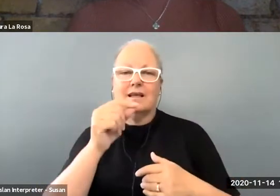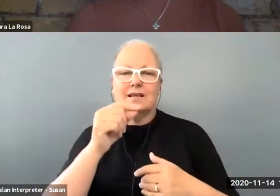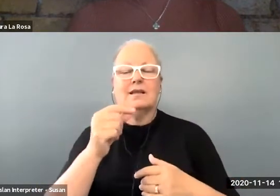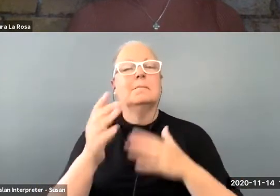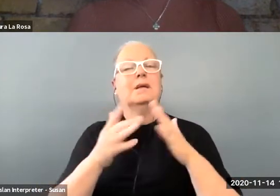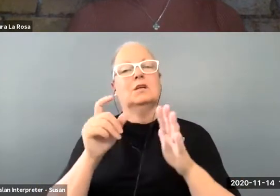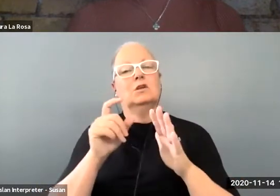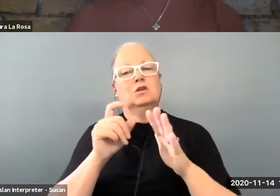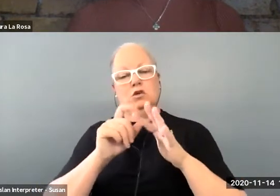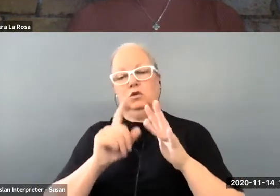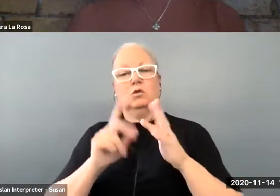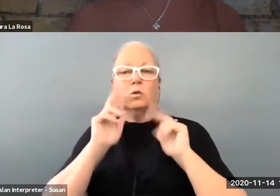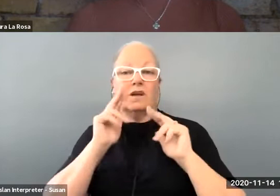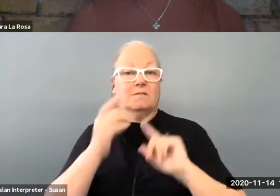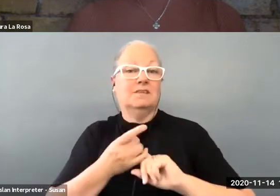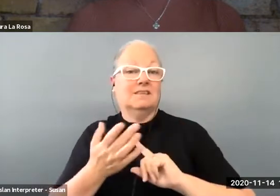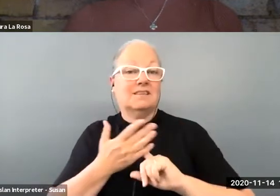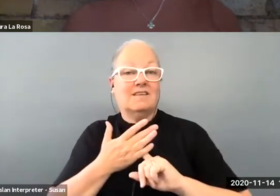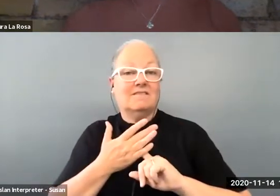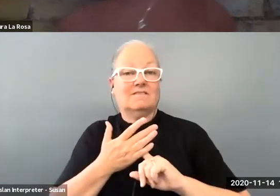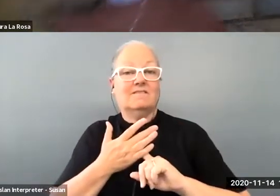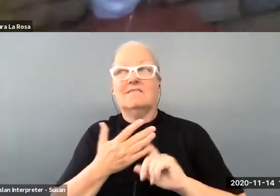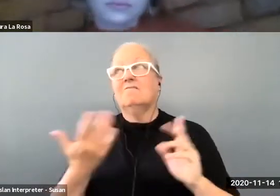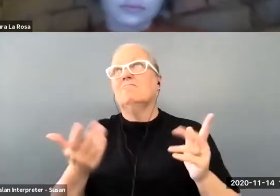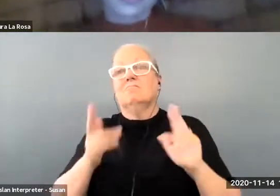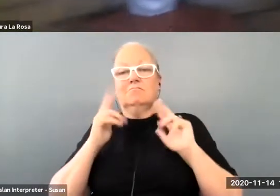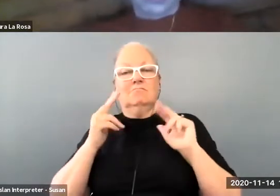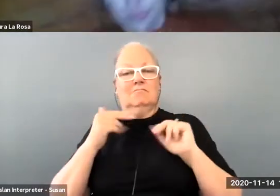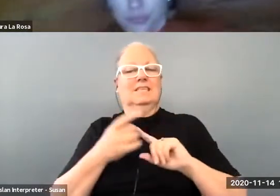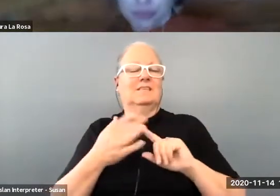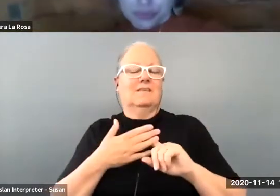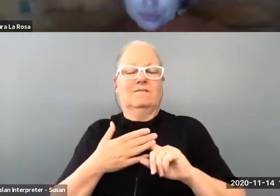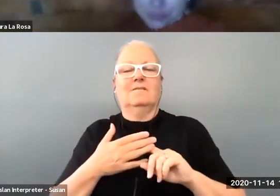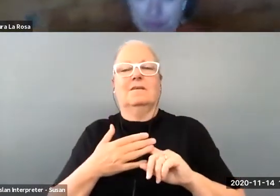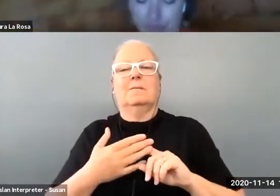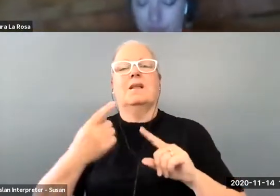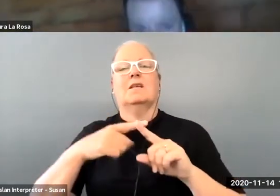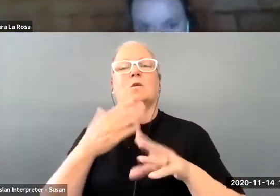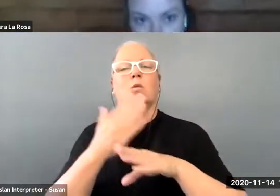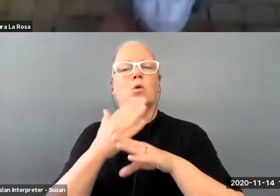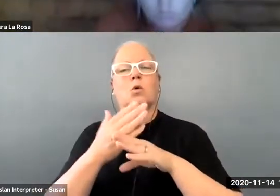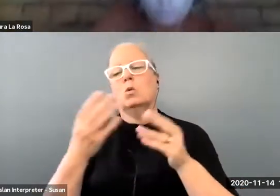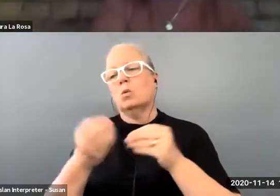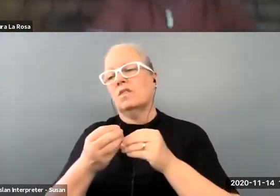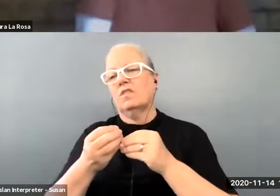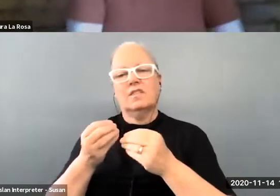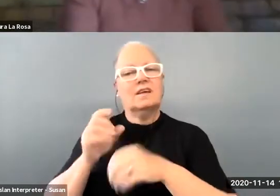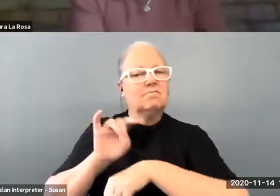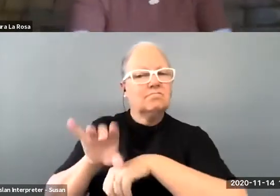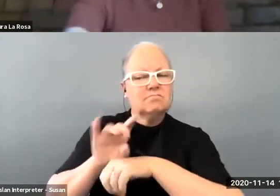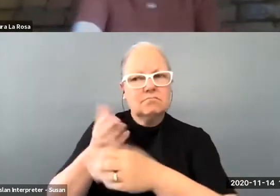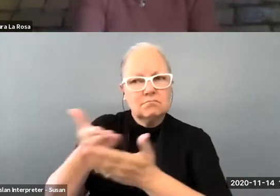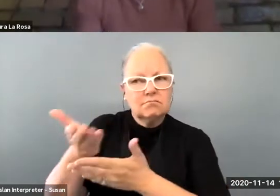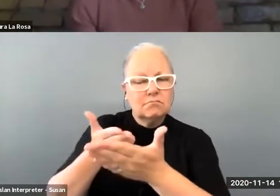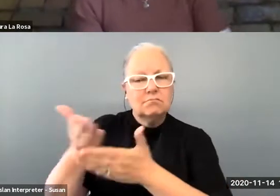own care for myself to just define self-care, but also working with a therapist,